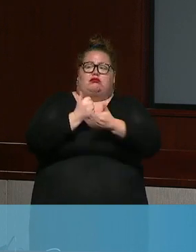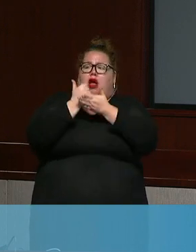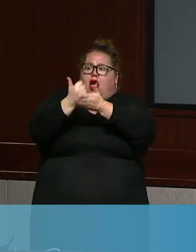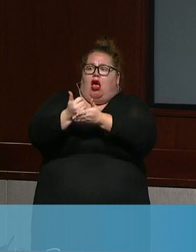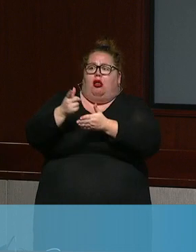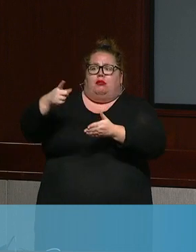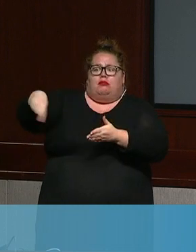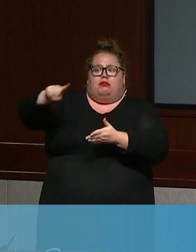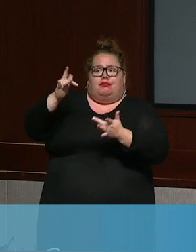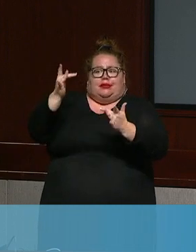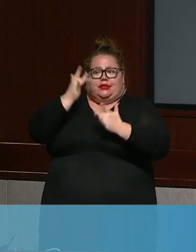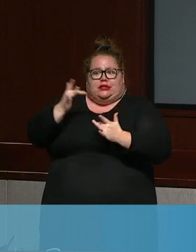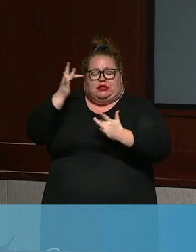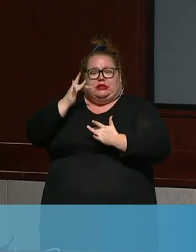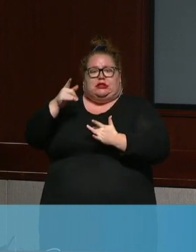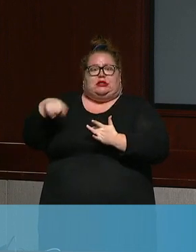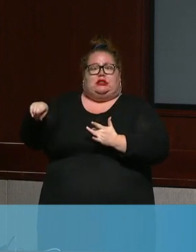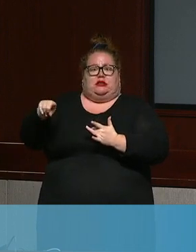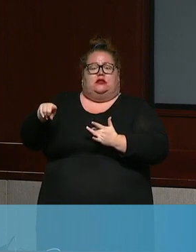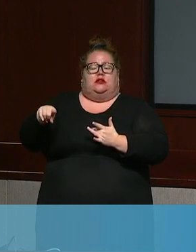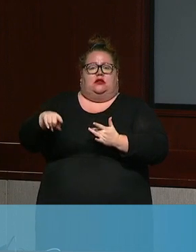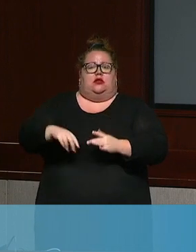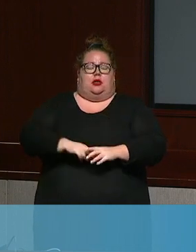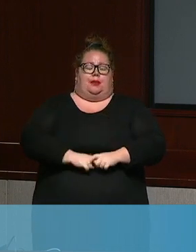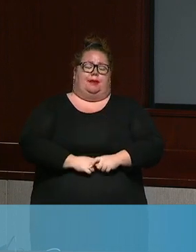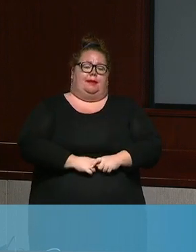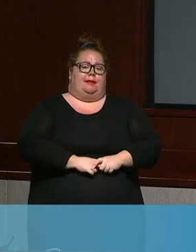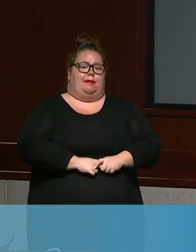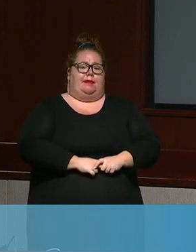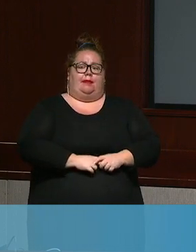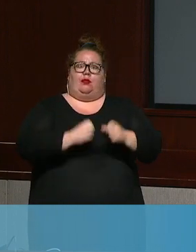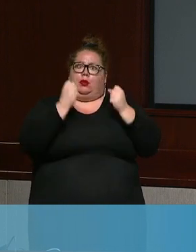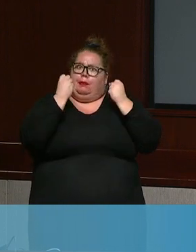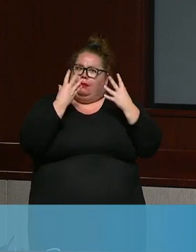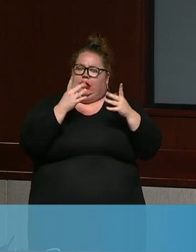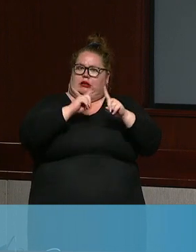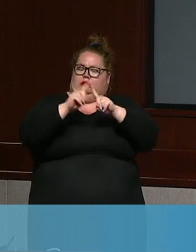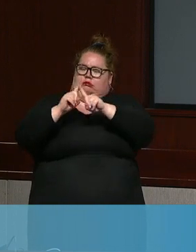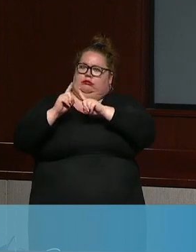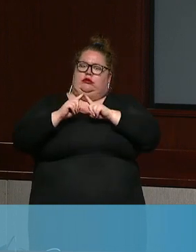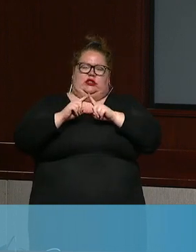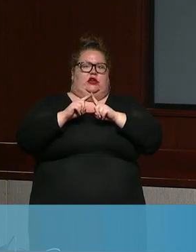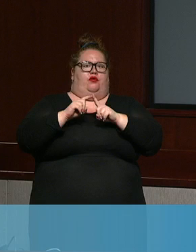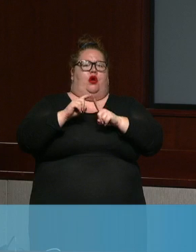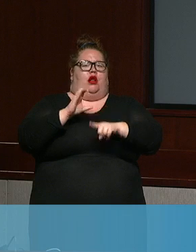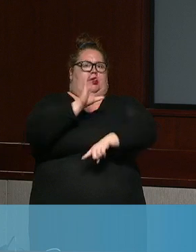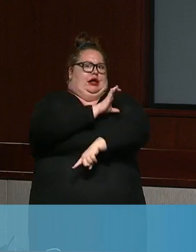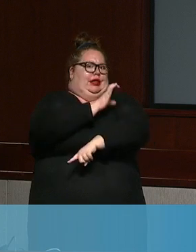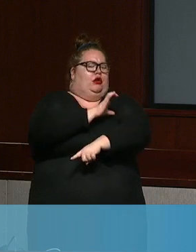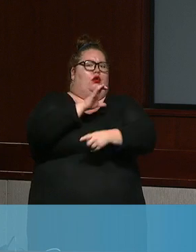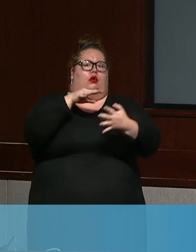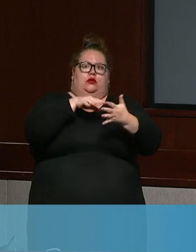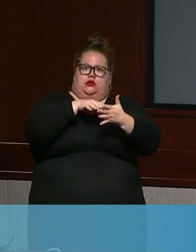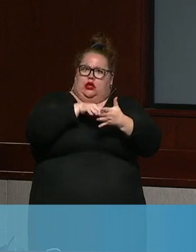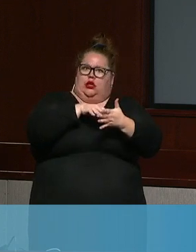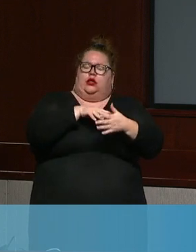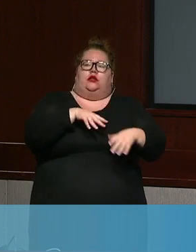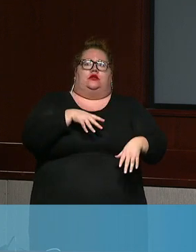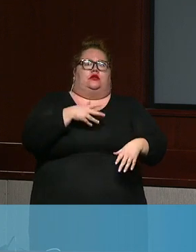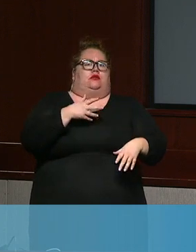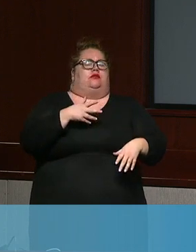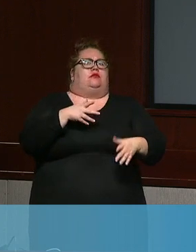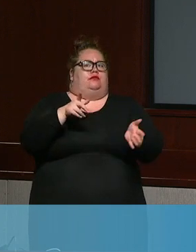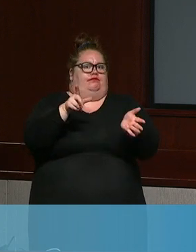Convalescent plasma, there's been a number of clinical studies. As I looked last week, there was about 9 clinical studies published. Every one of those were